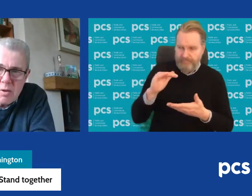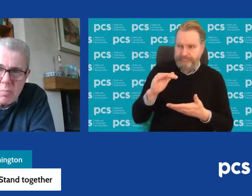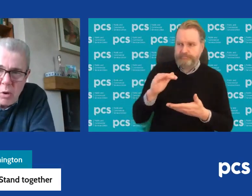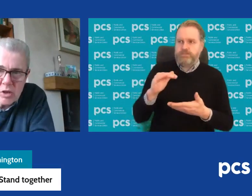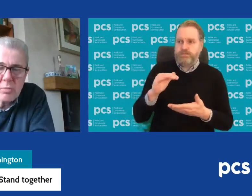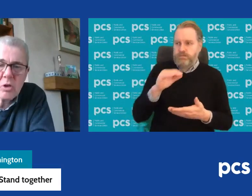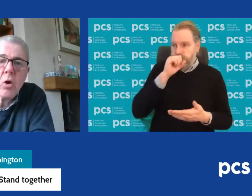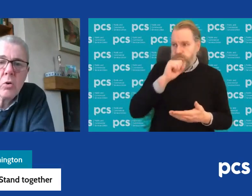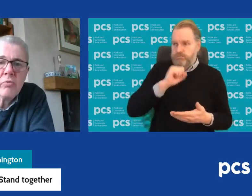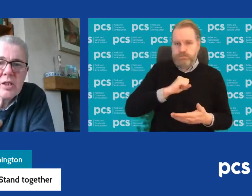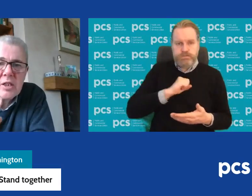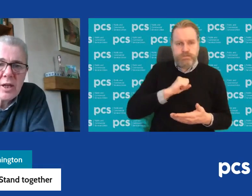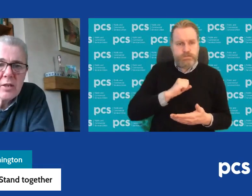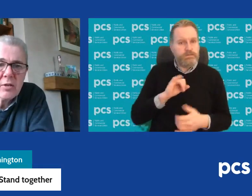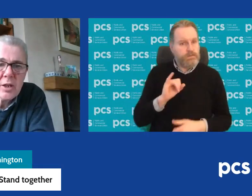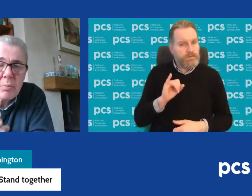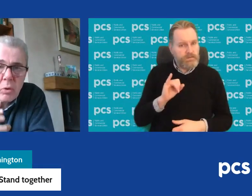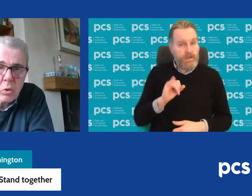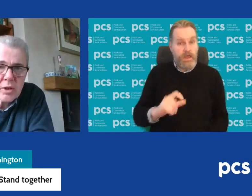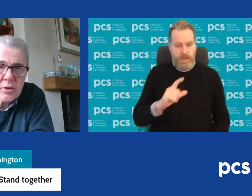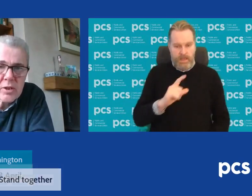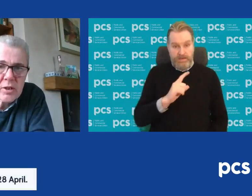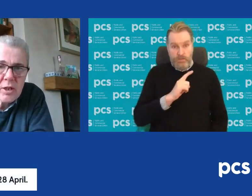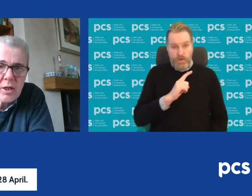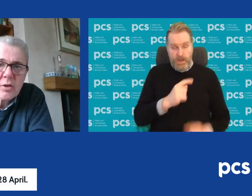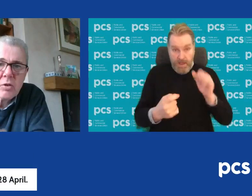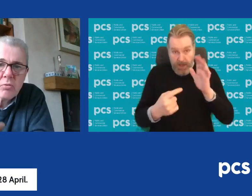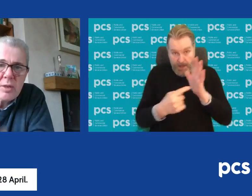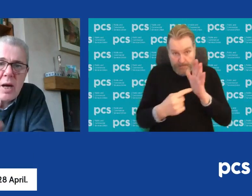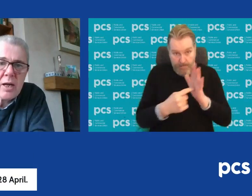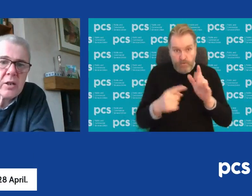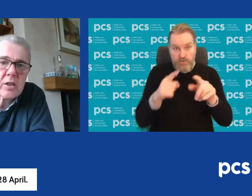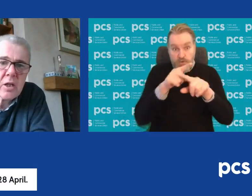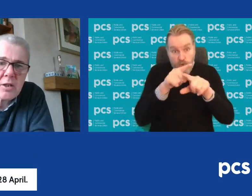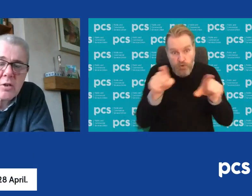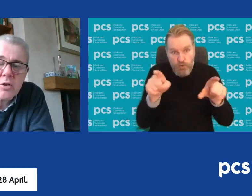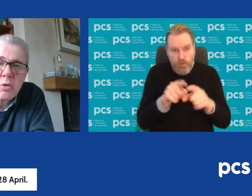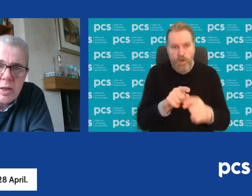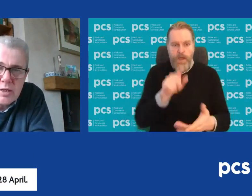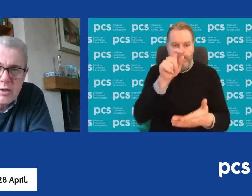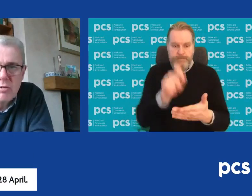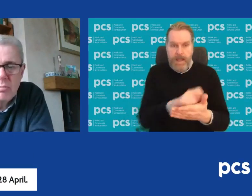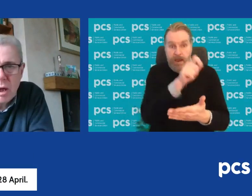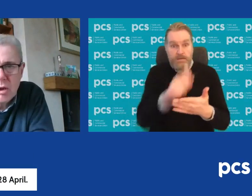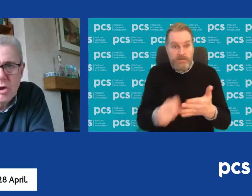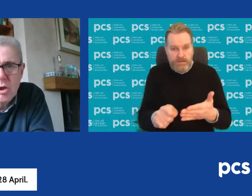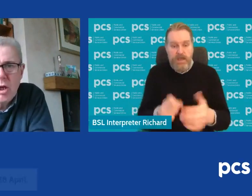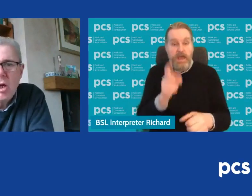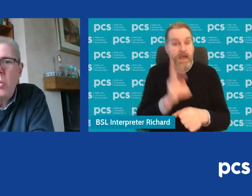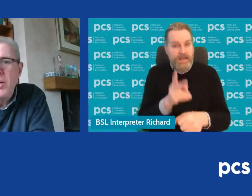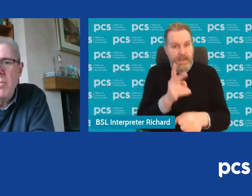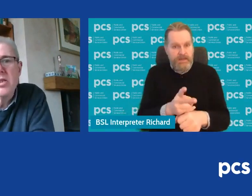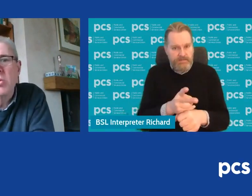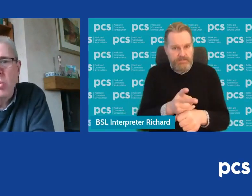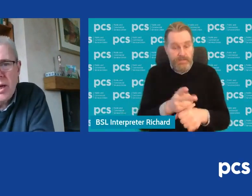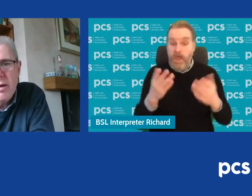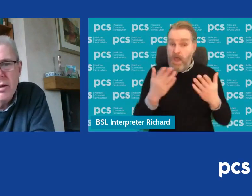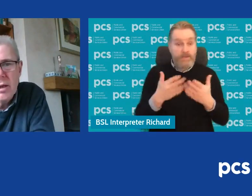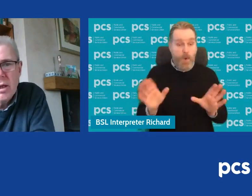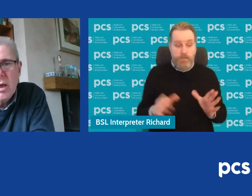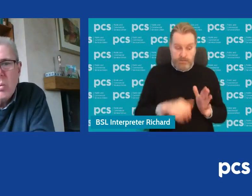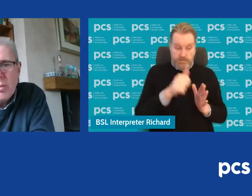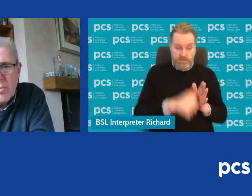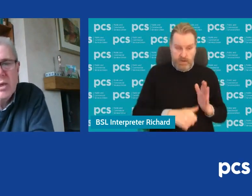is impossible to overstate the importance that the reballot that started on the 20th of March, we must